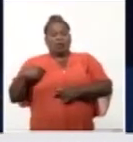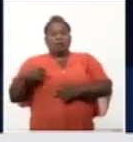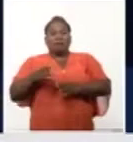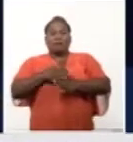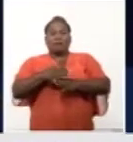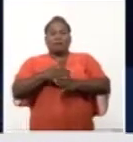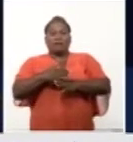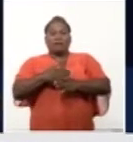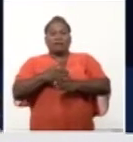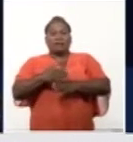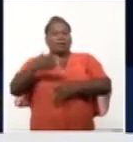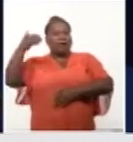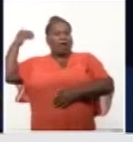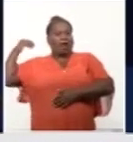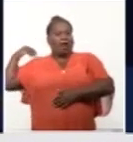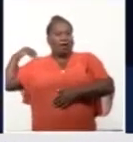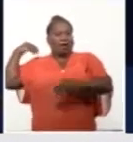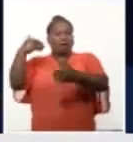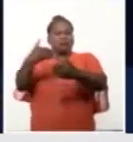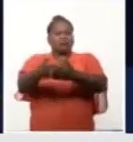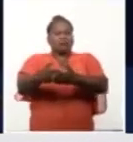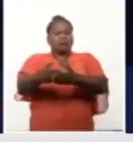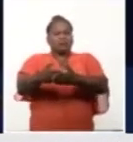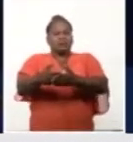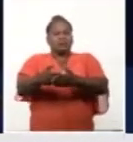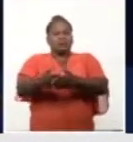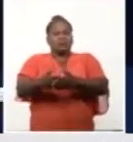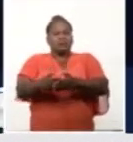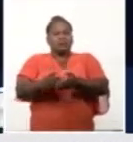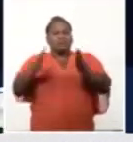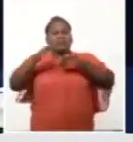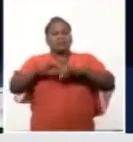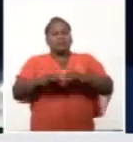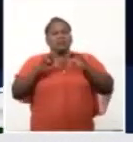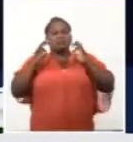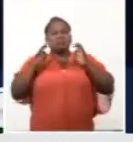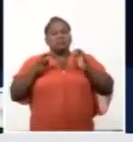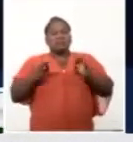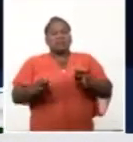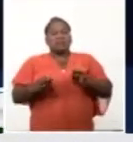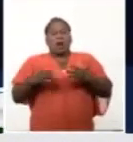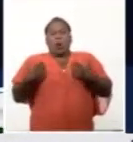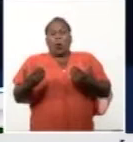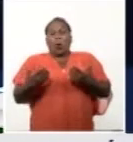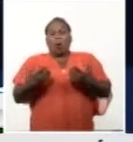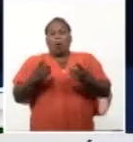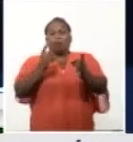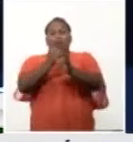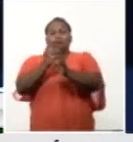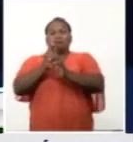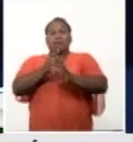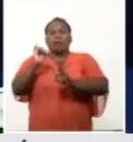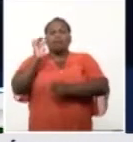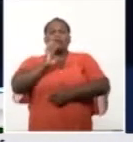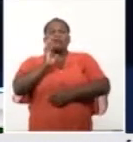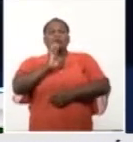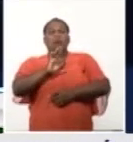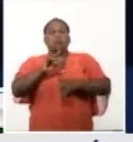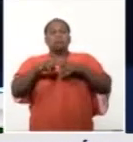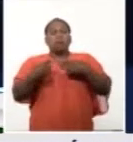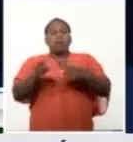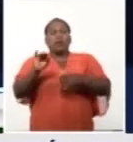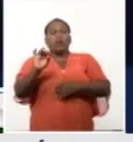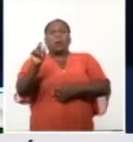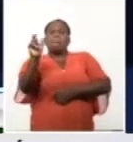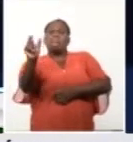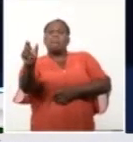1,946 people. Yesterday, unlike the usual occurrence, in 5 cases, the source of